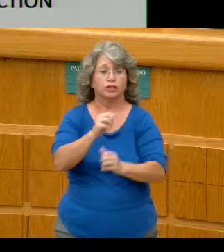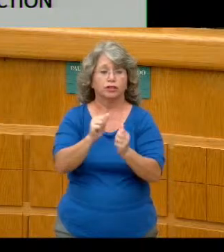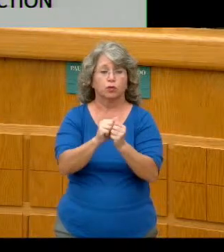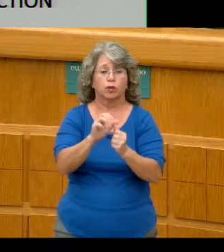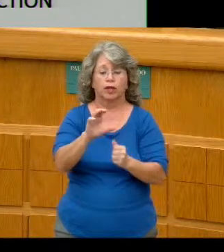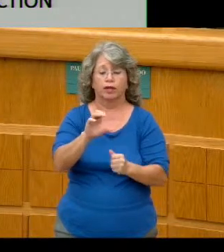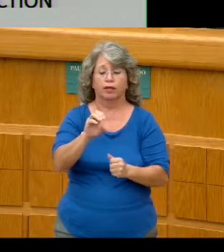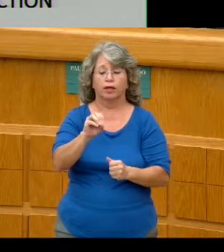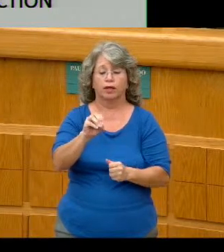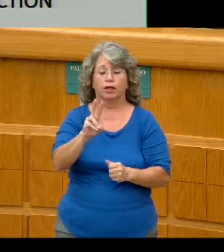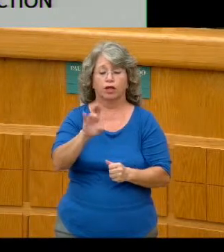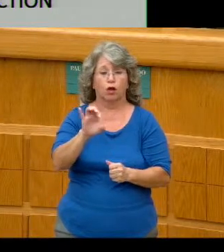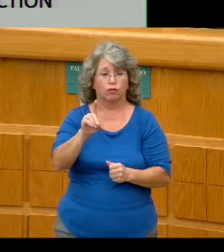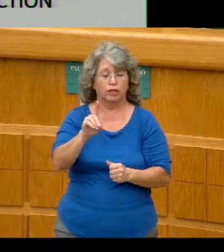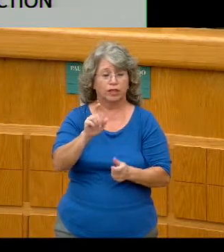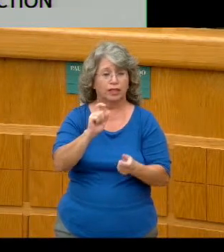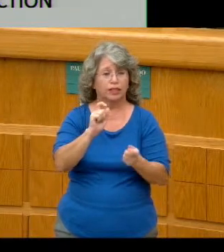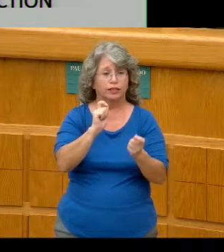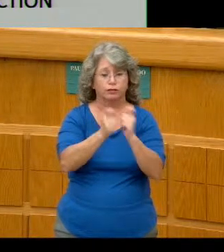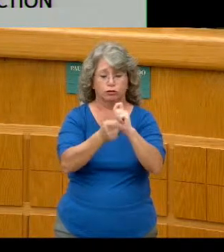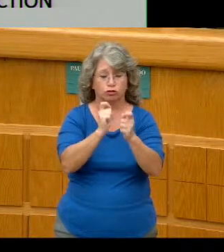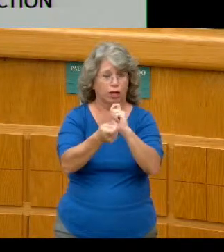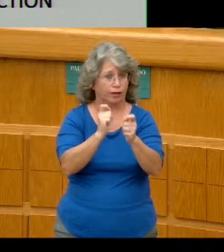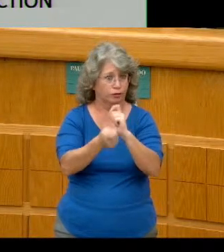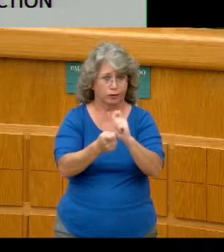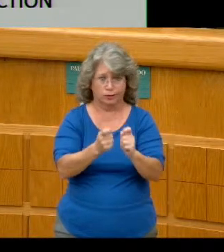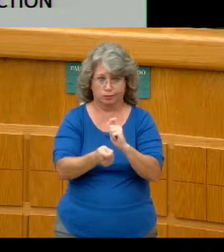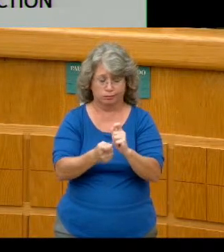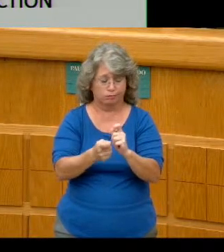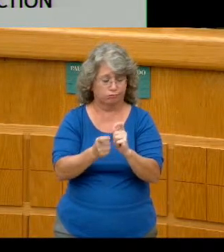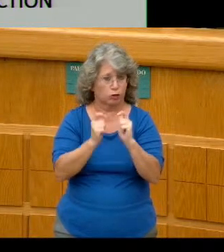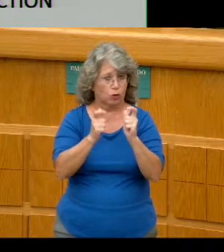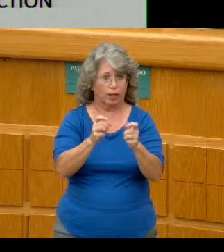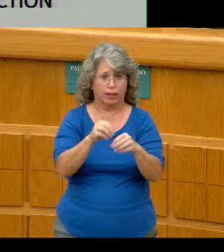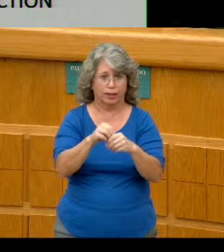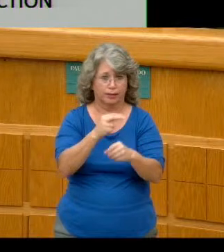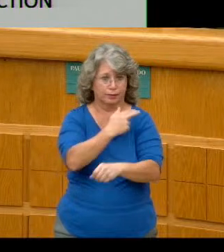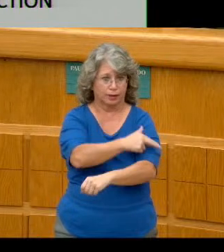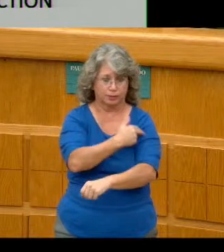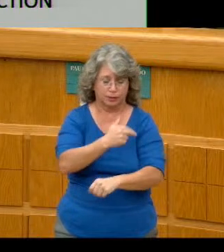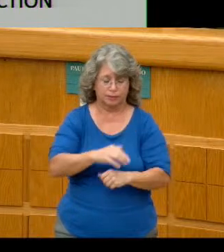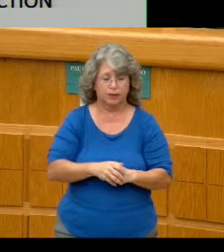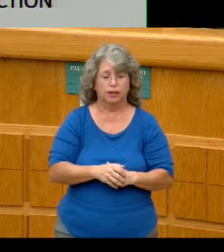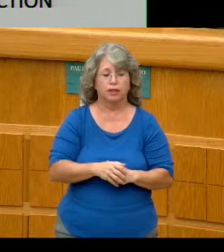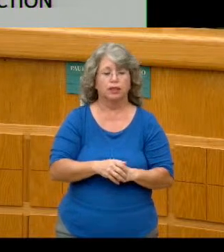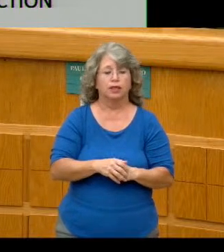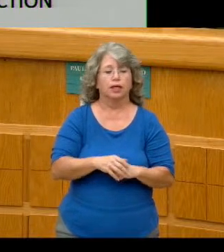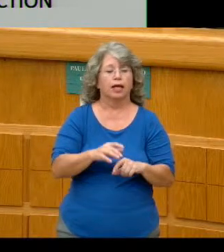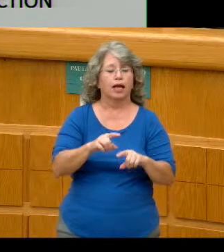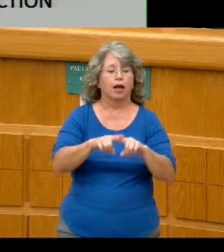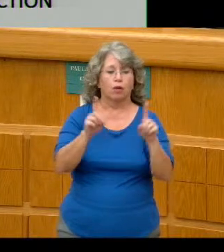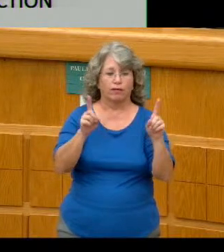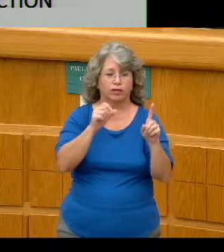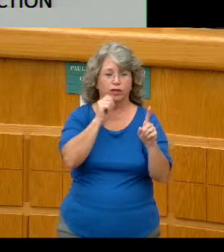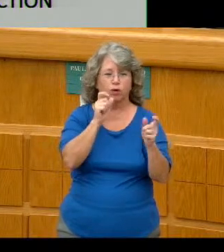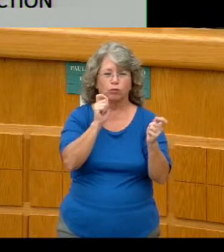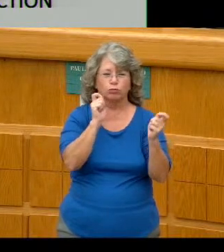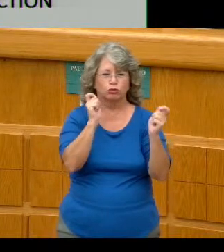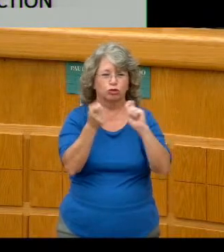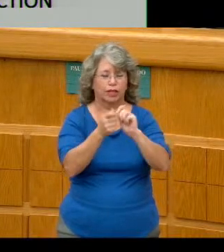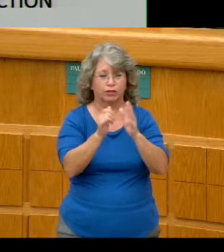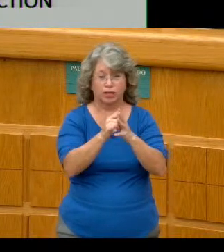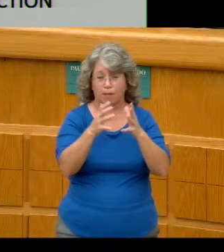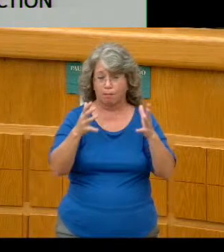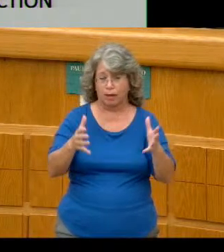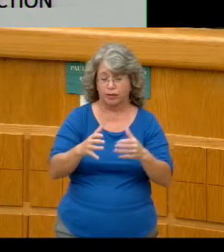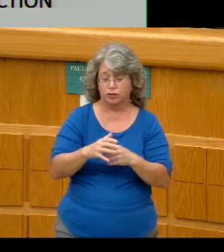any doctor will let you know that. Now, that being said, it's not going to change that much hourly. And so the governor